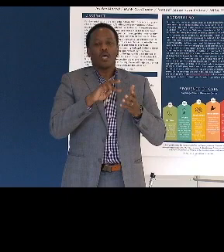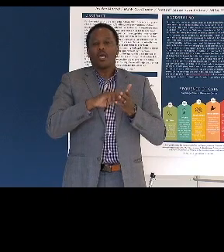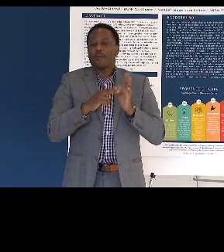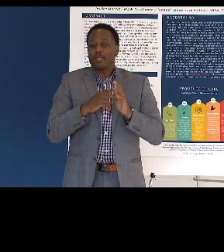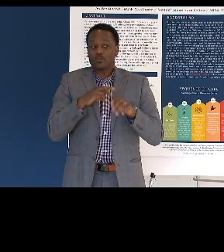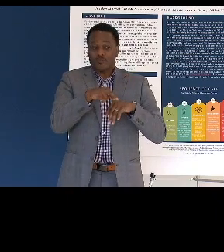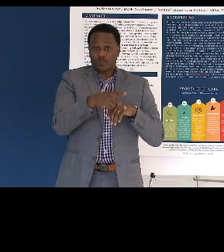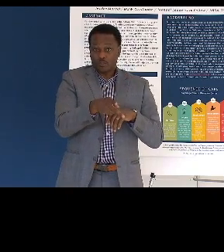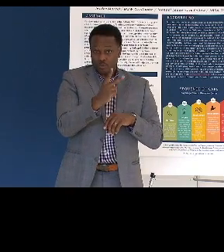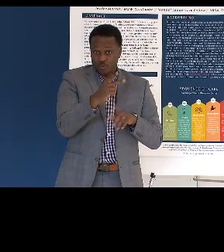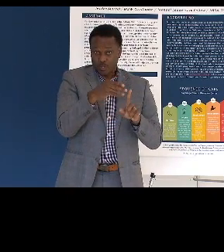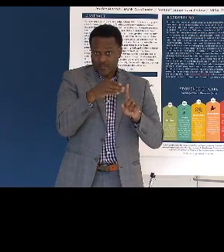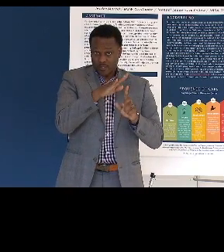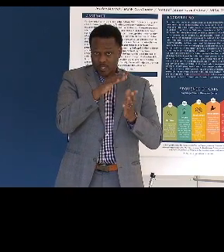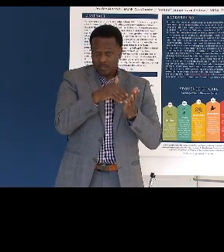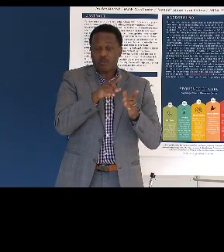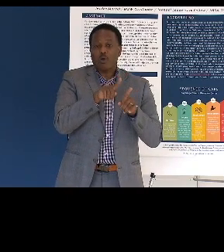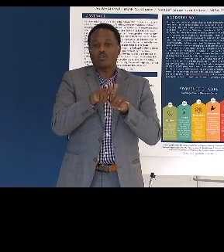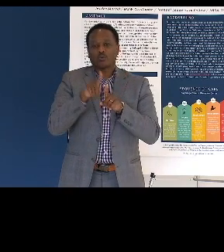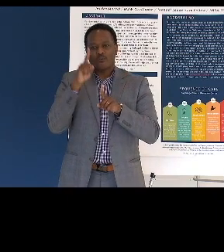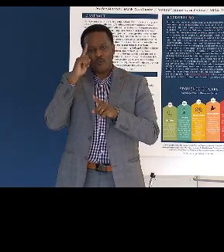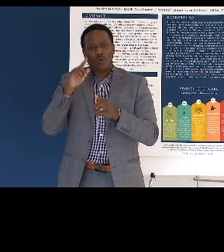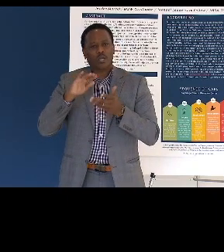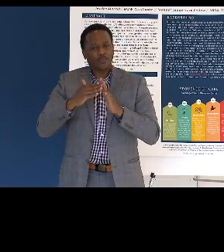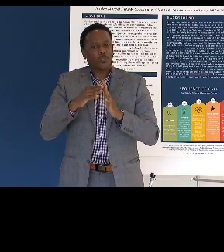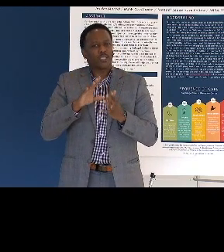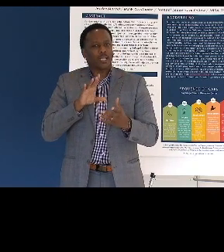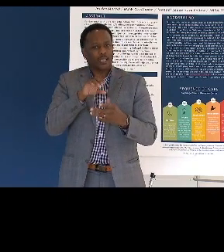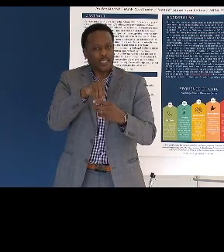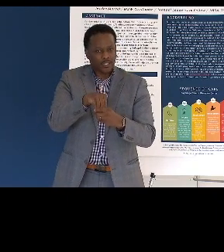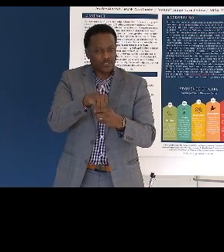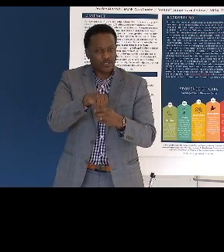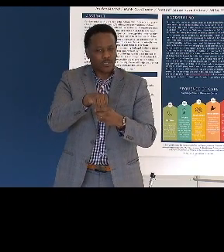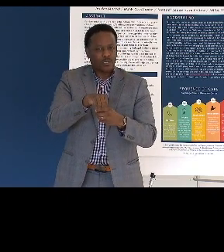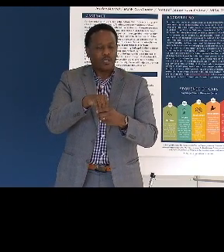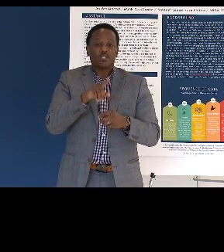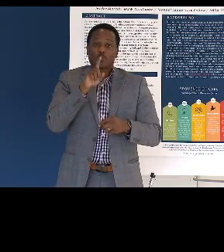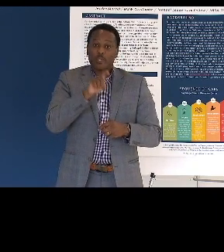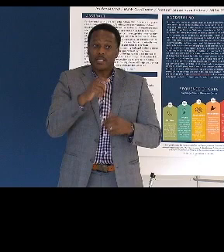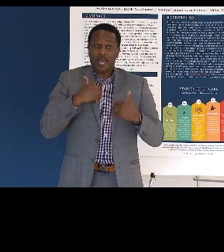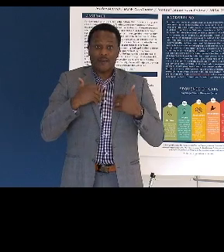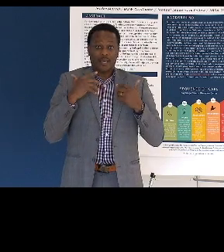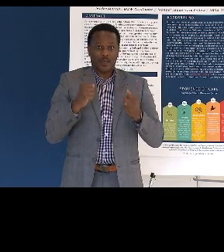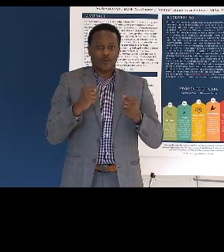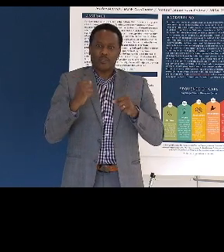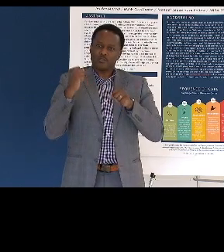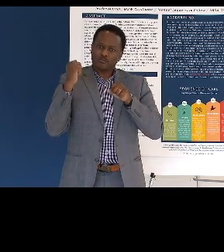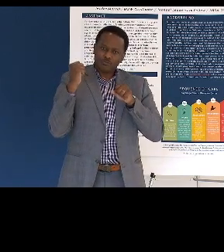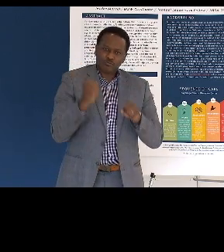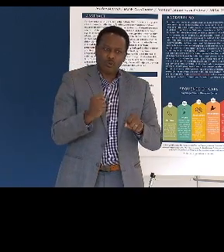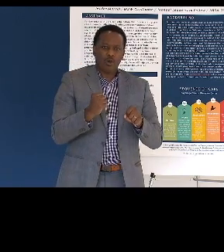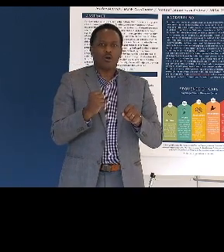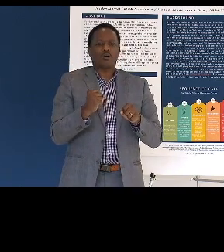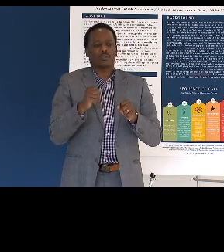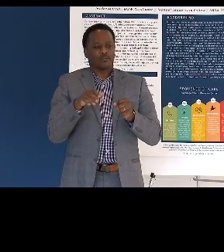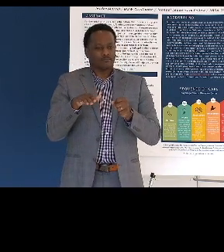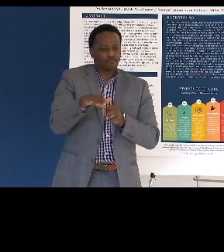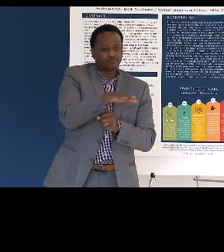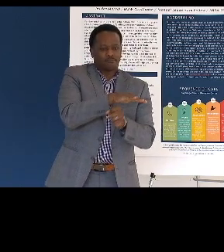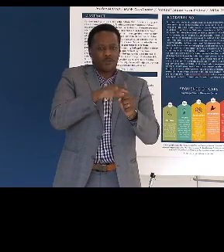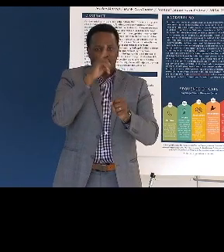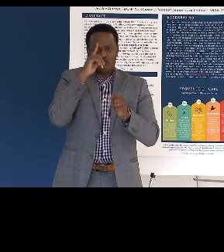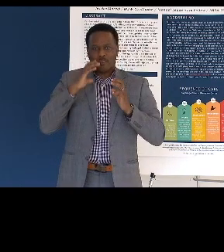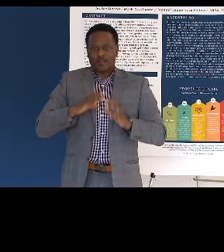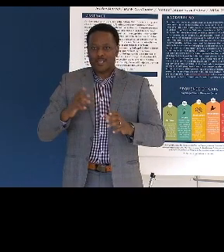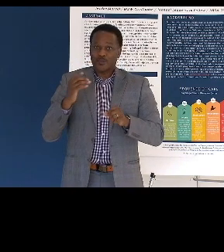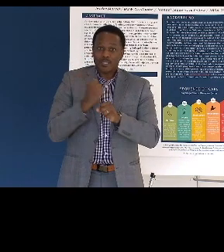but also for community linkage, right? So we need to have a healthy and robust behavioral health landscape in order for our clients to get the